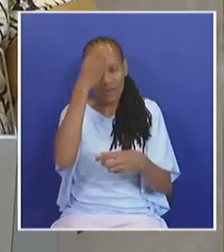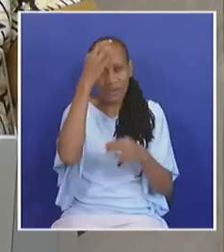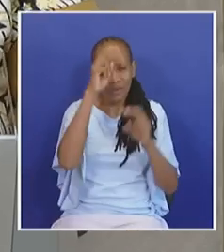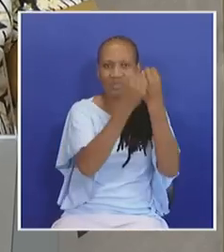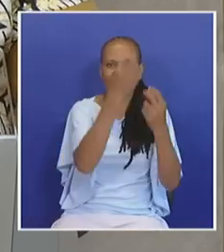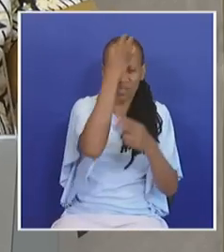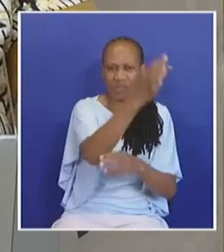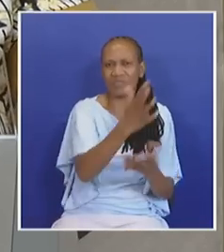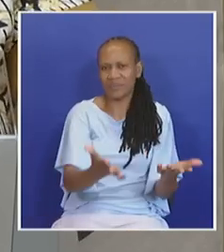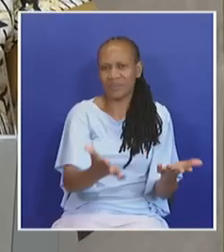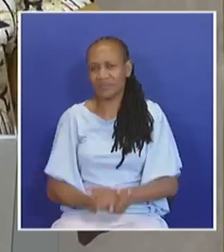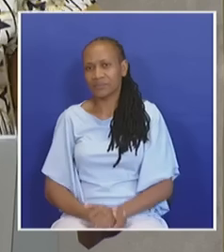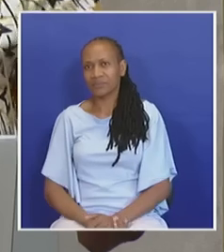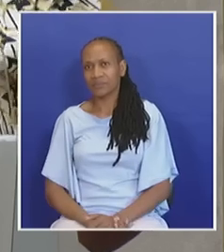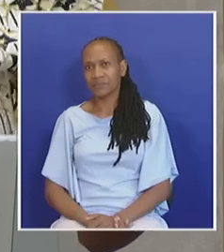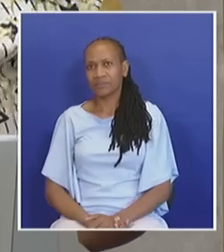it is